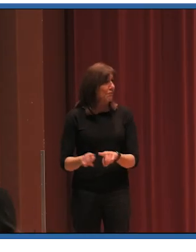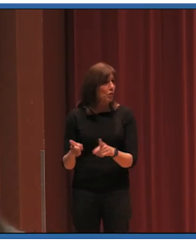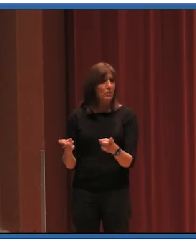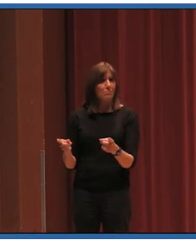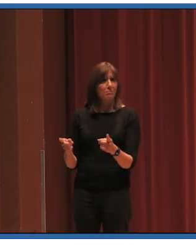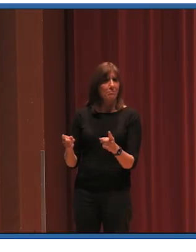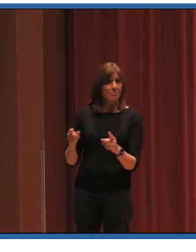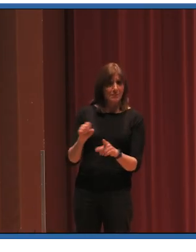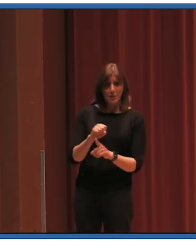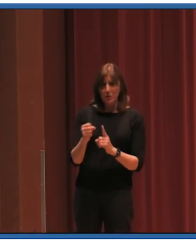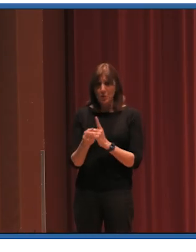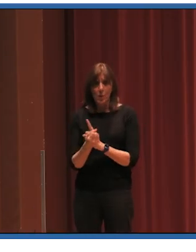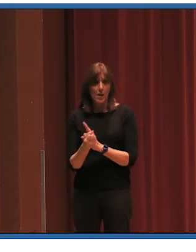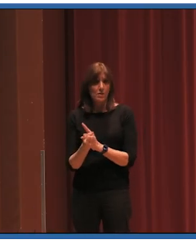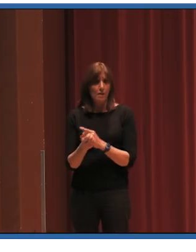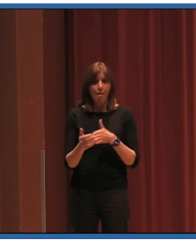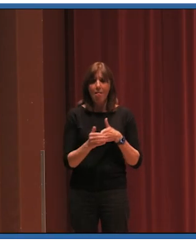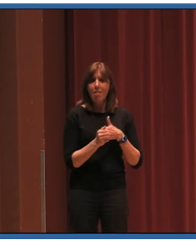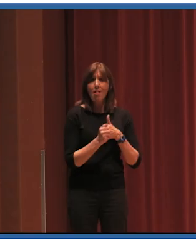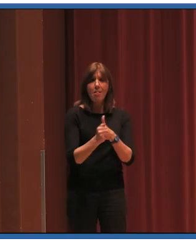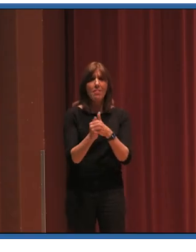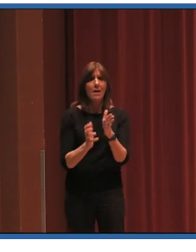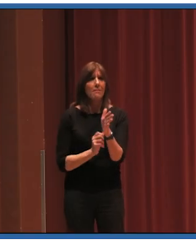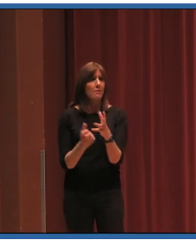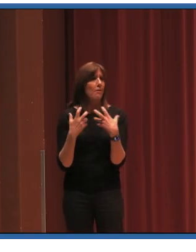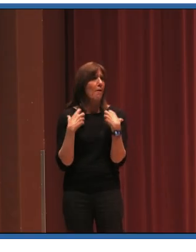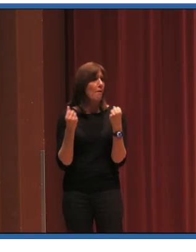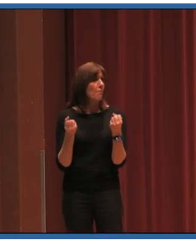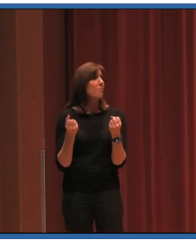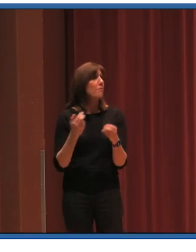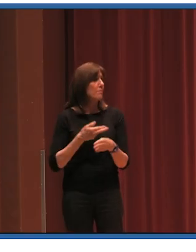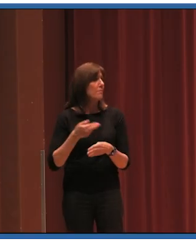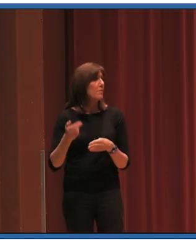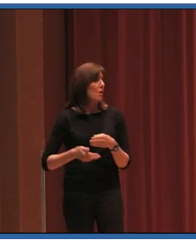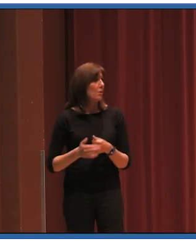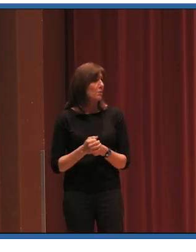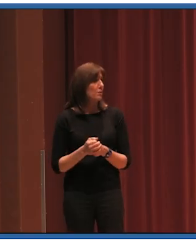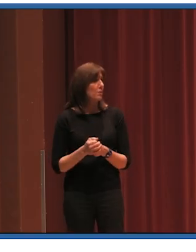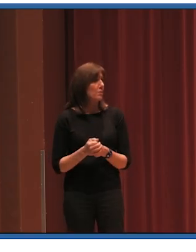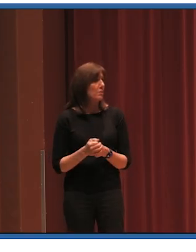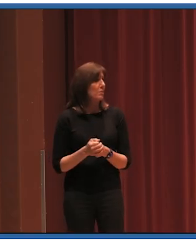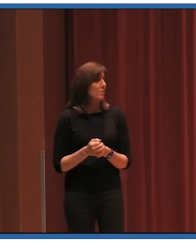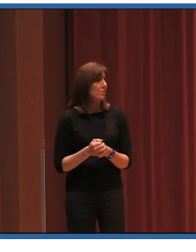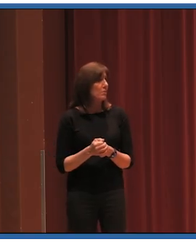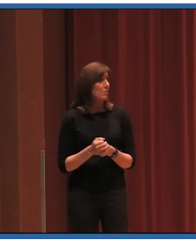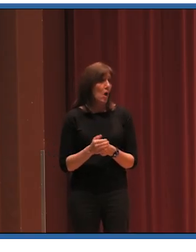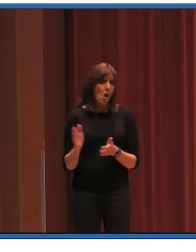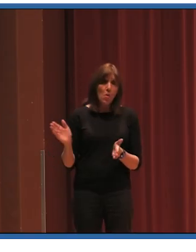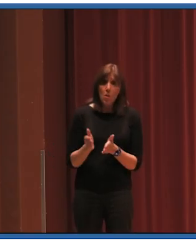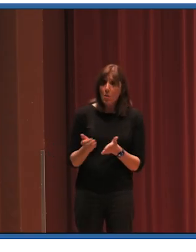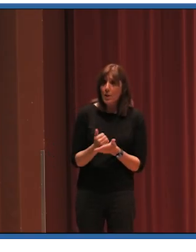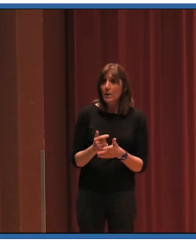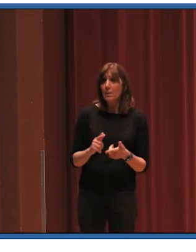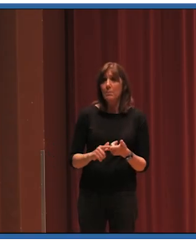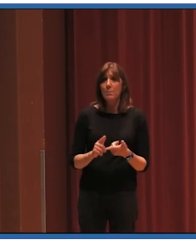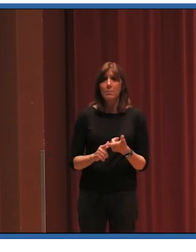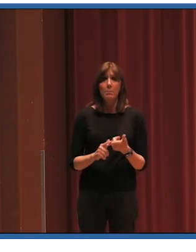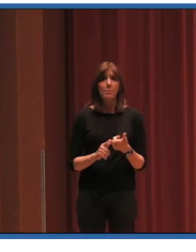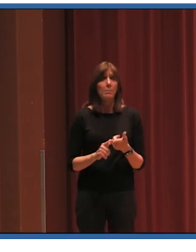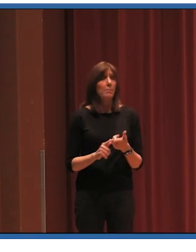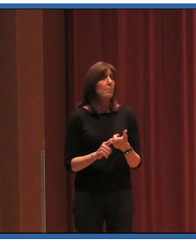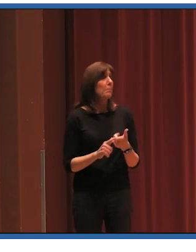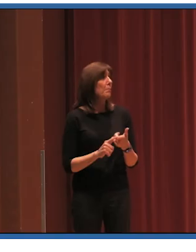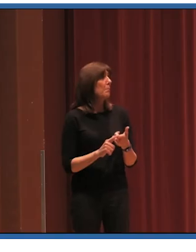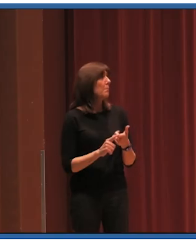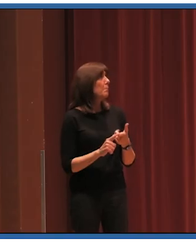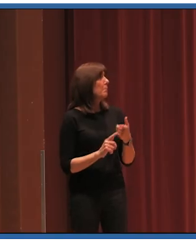to inequitable cancer-related health outcomes. For those who are low income, those in certain zip codes,